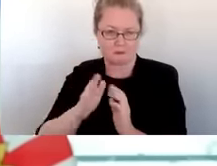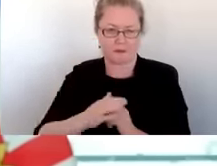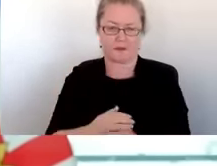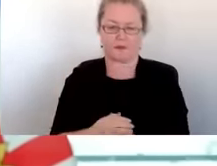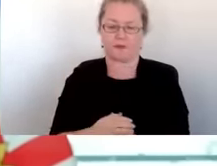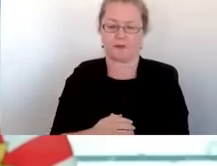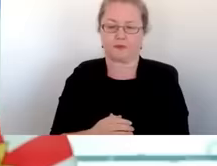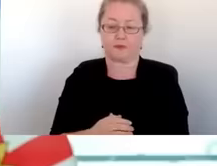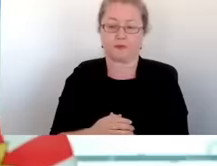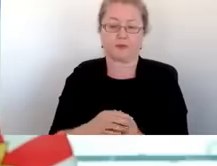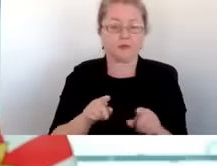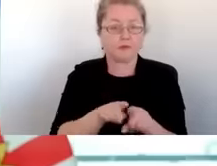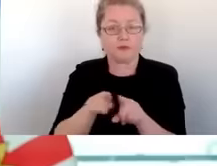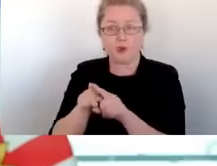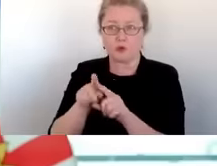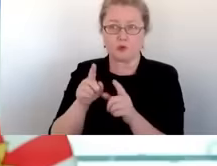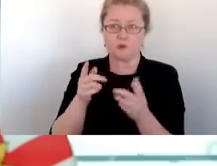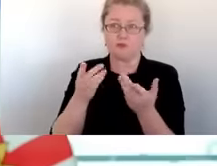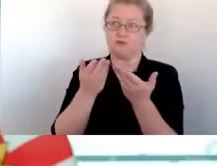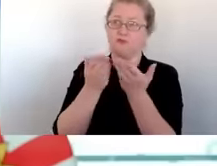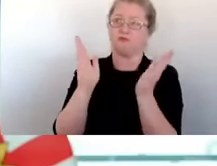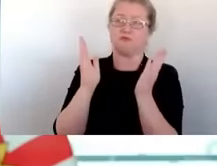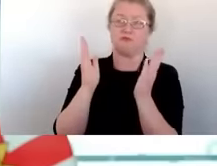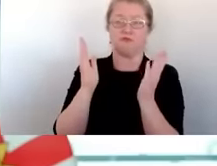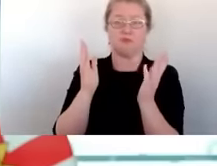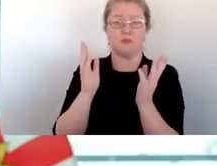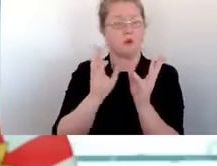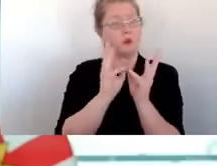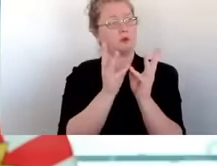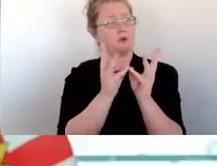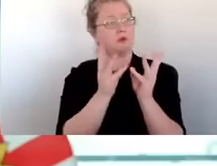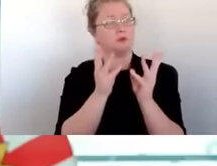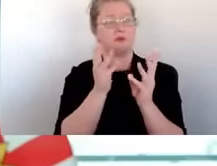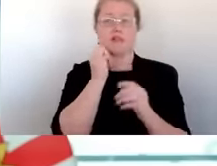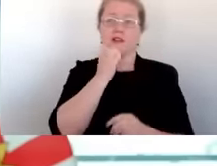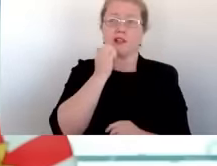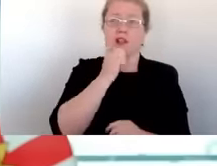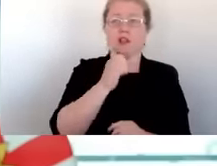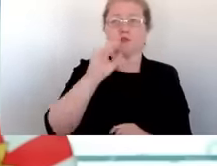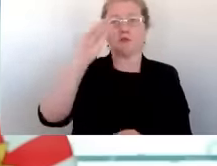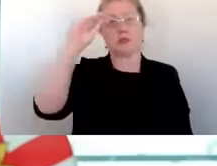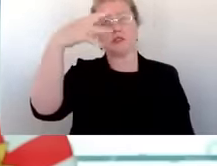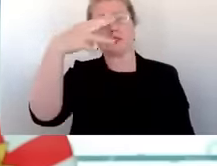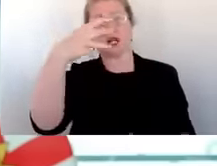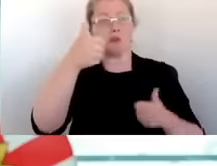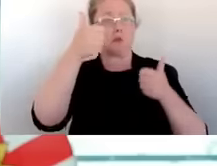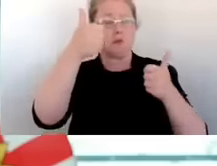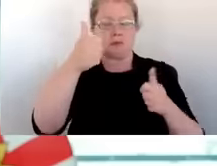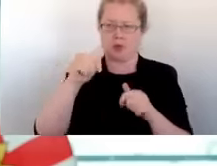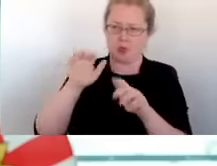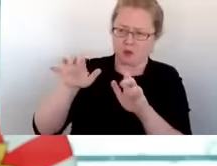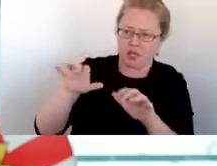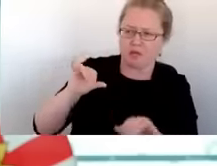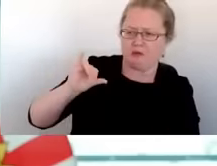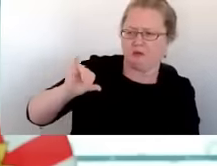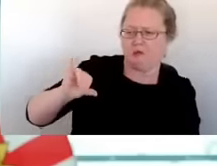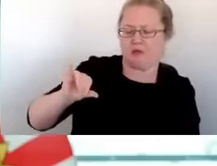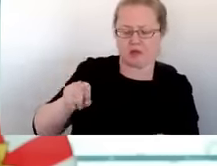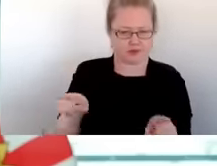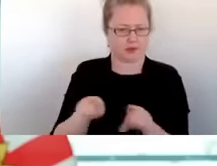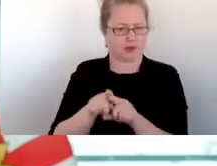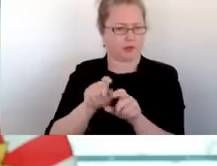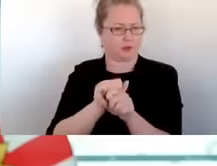look at, what is the weather on a day-to-day basis? Like we would look outside and say, yeah, it's summer, so are we expecting